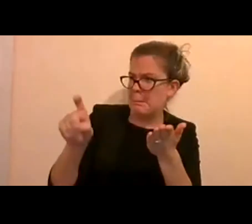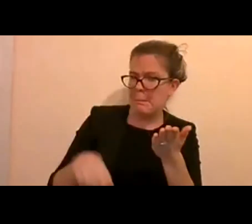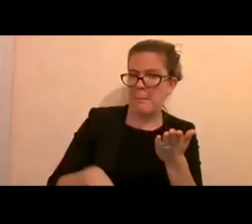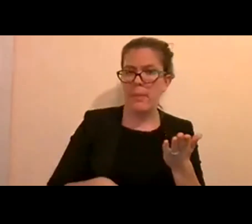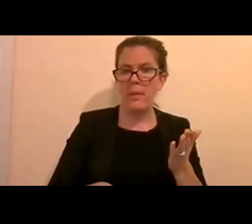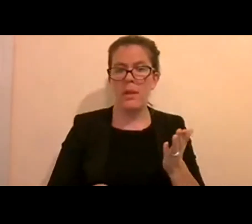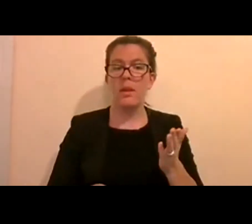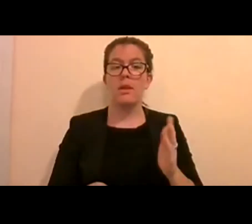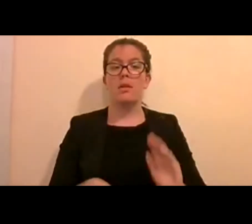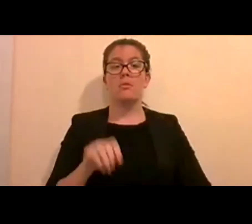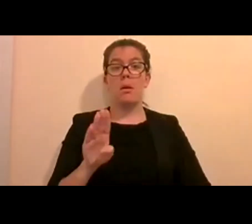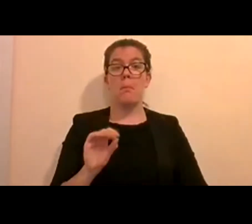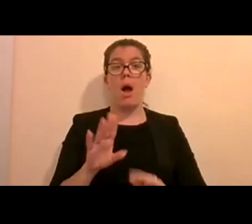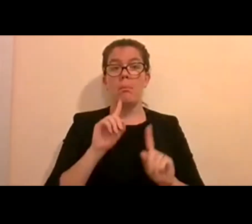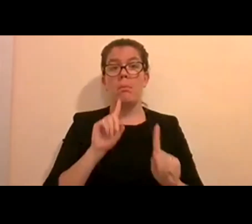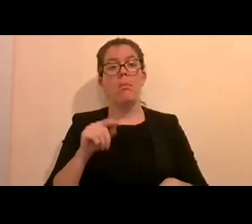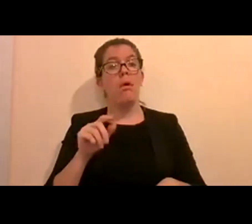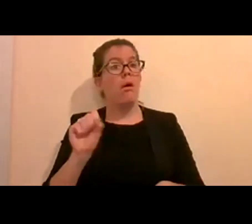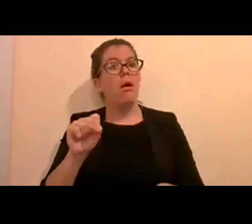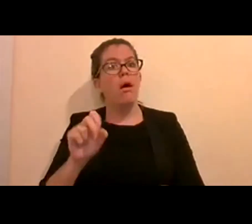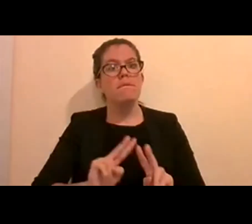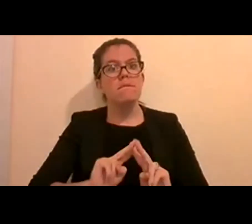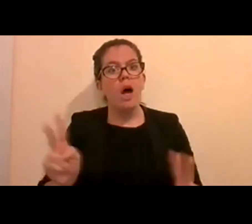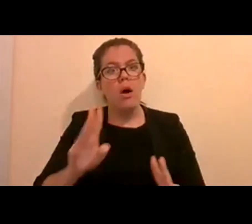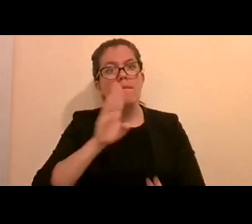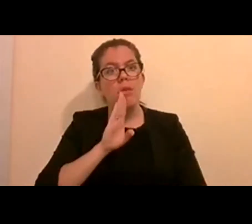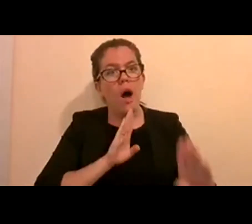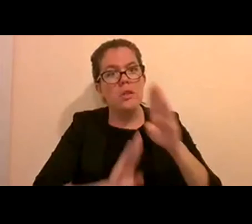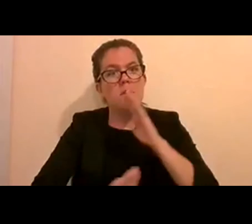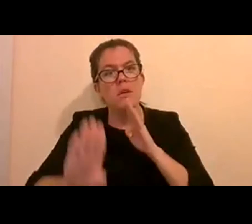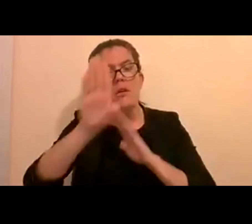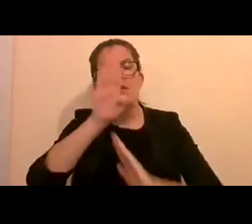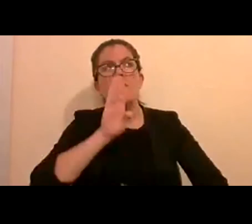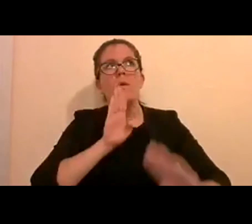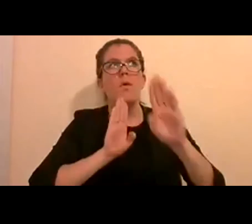it is. It's so frustrating and such a,